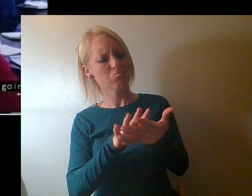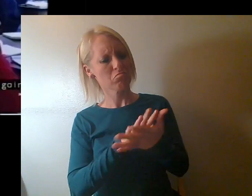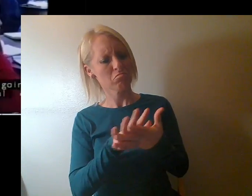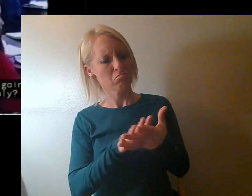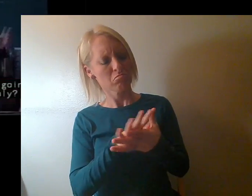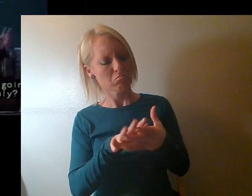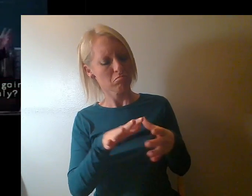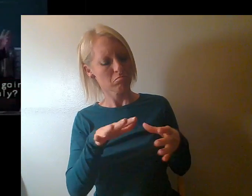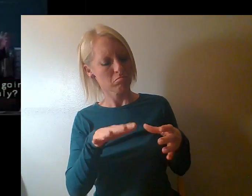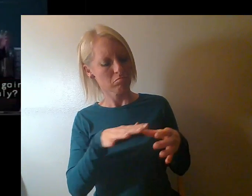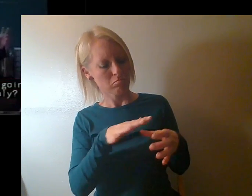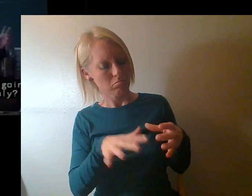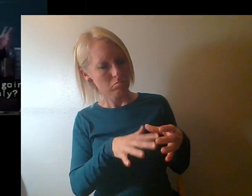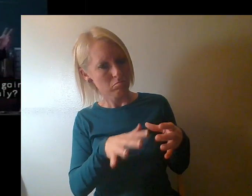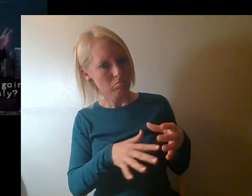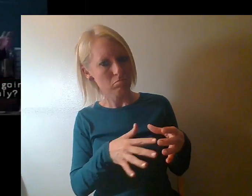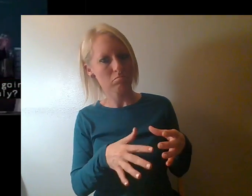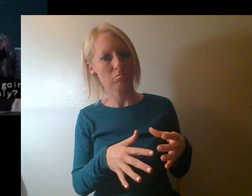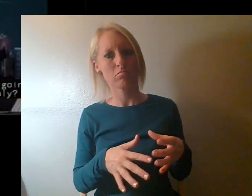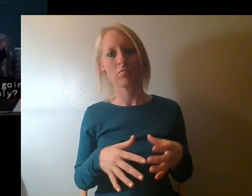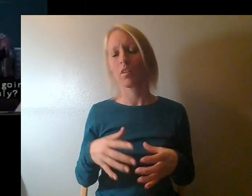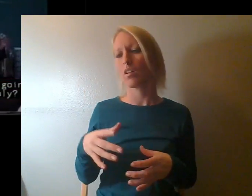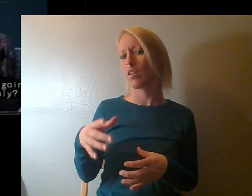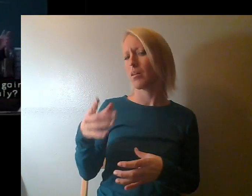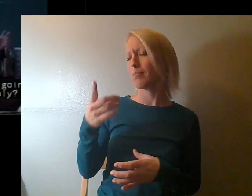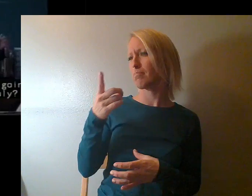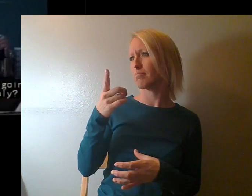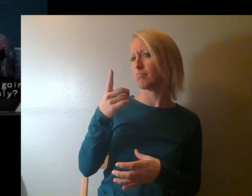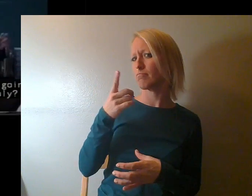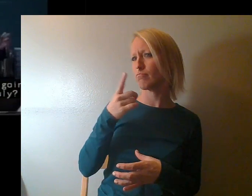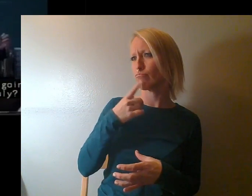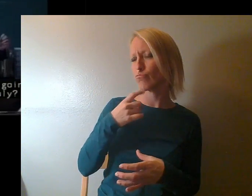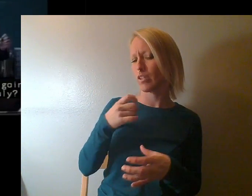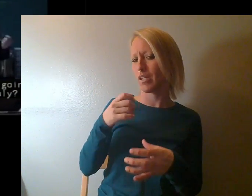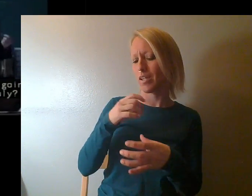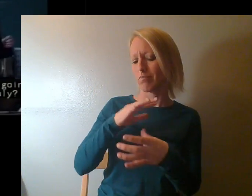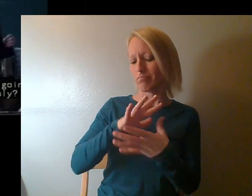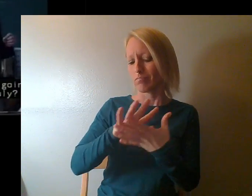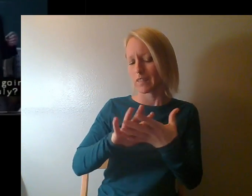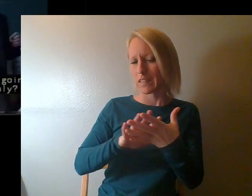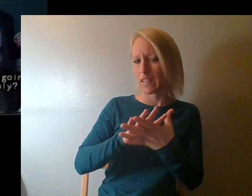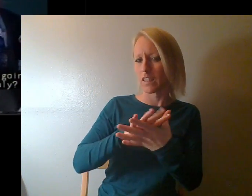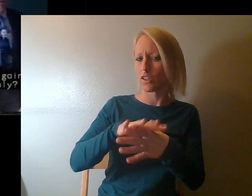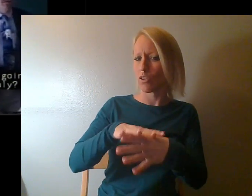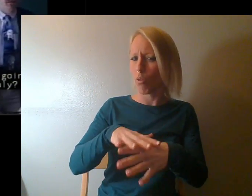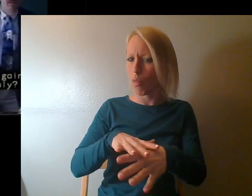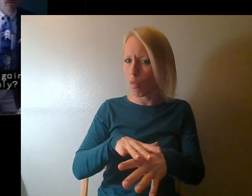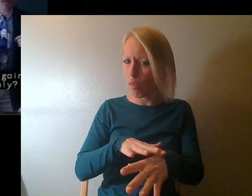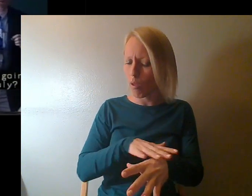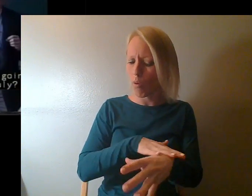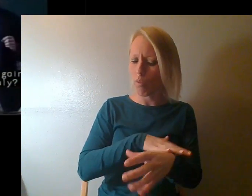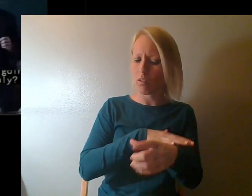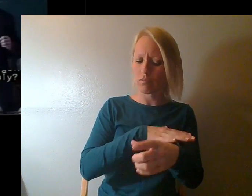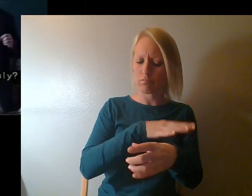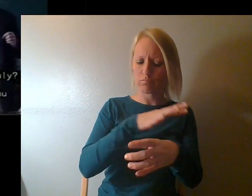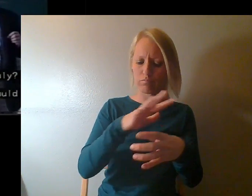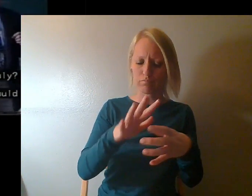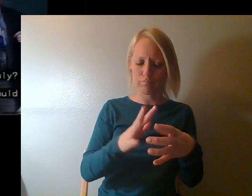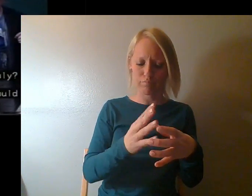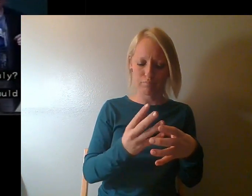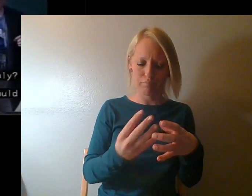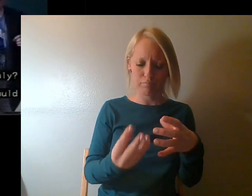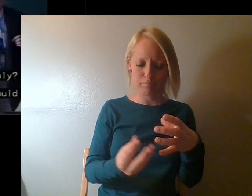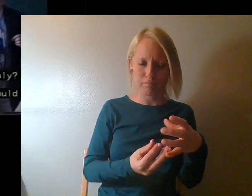just kind of mix in slowly? All right. All right, John, what's your idea? It's real blood. It'll